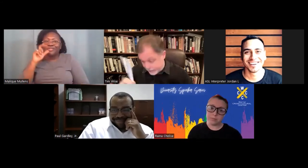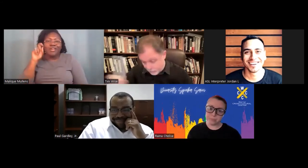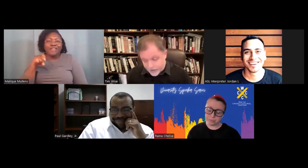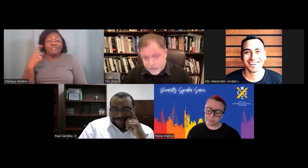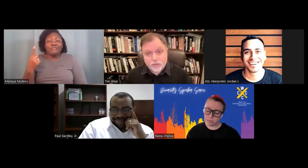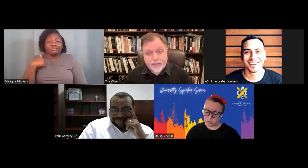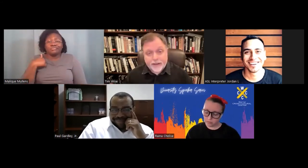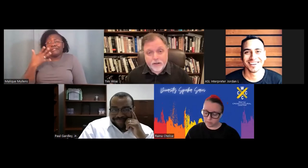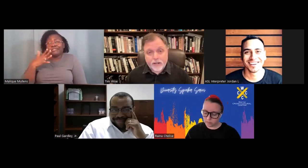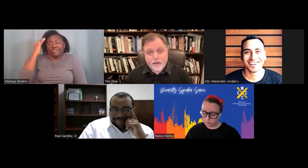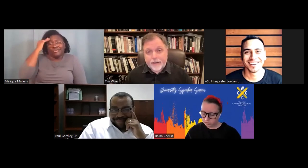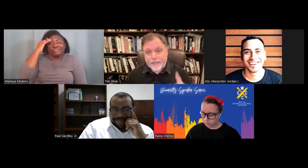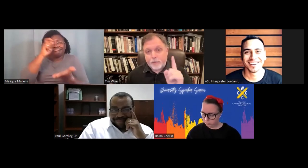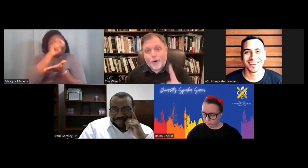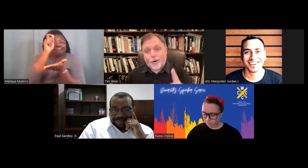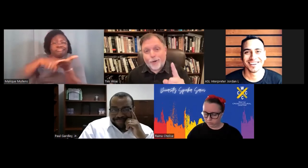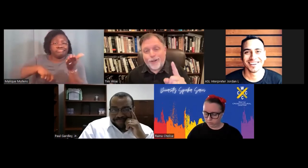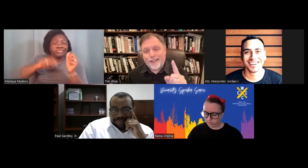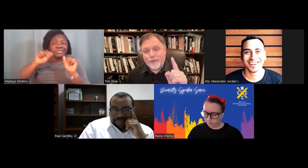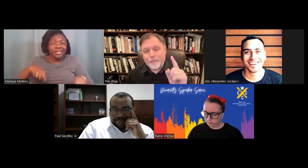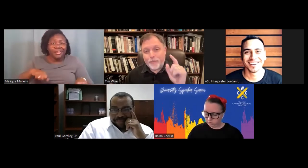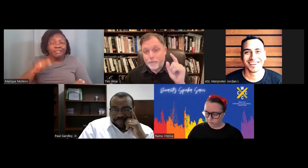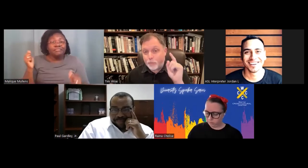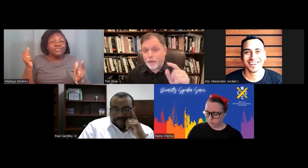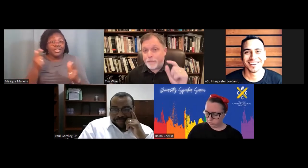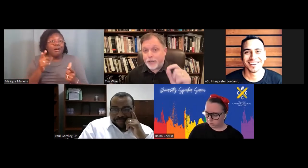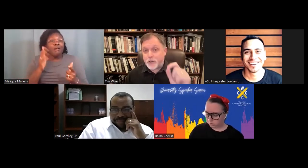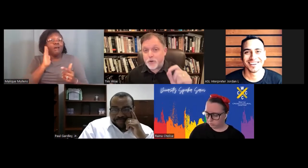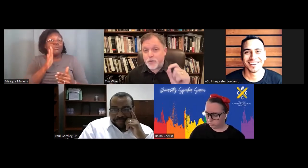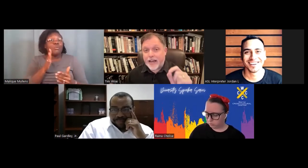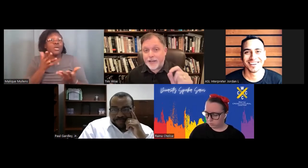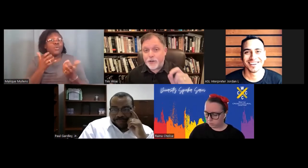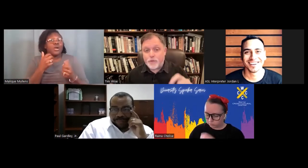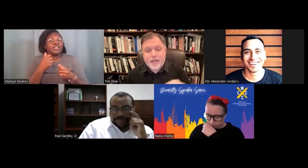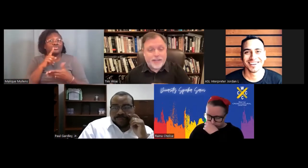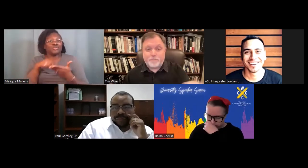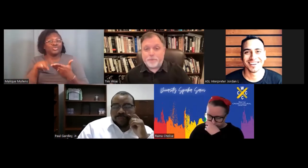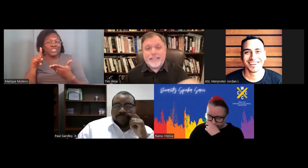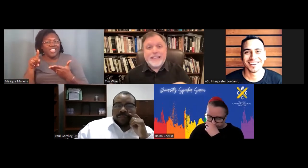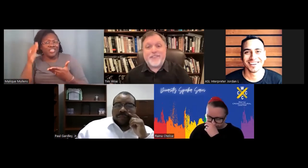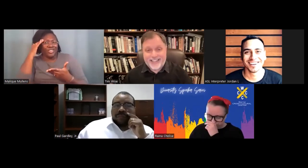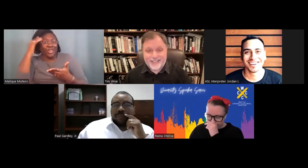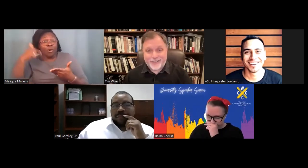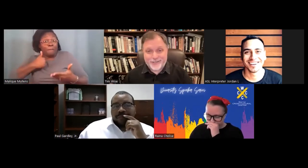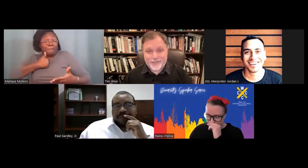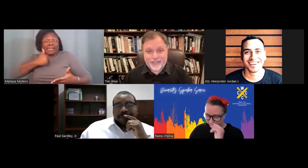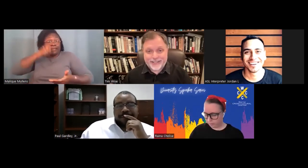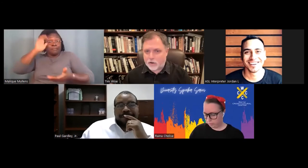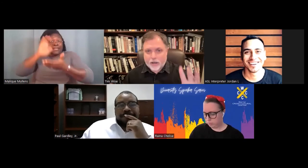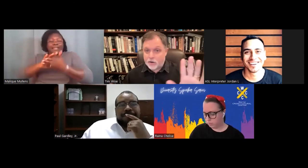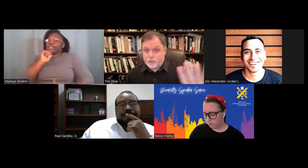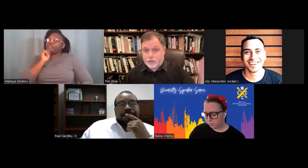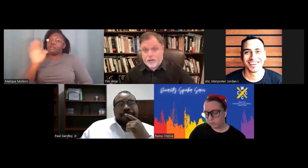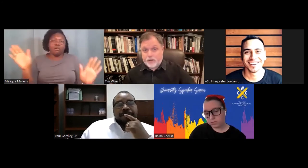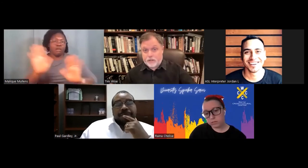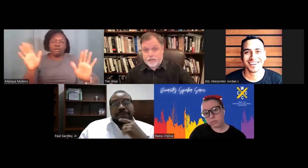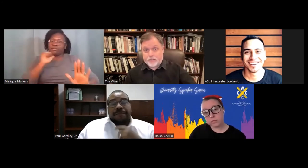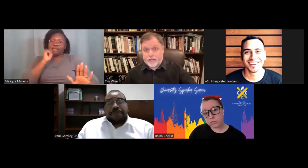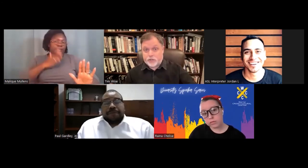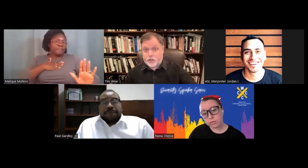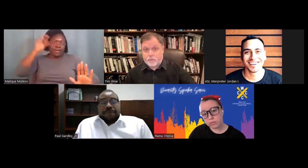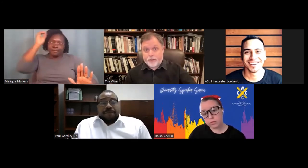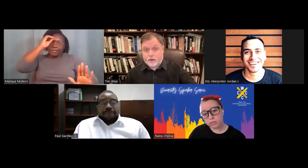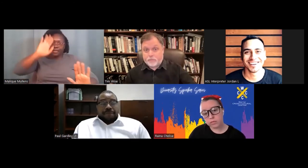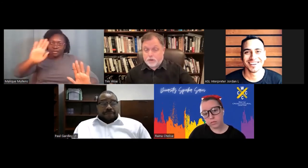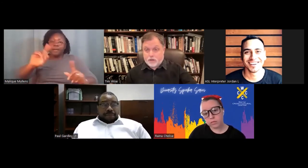oh, and they'd write them all down. Now they would all want to make sure that I knew they didn't believe any of those. Like, oh, I don't believe any of this.